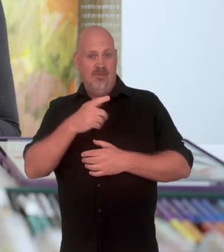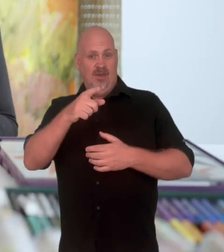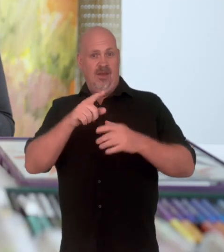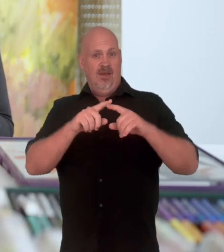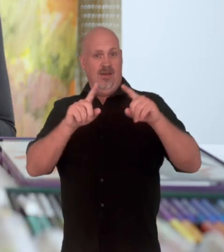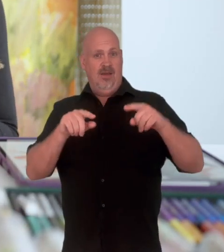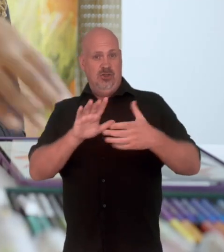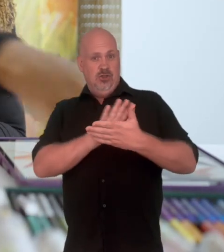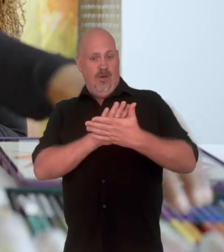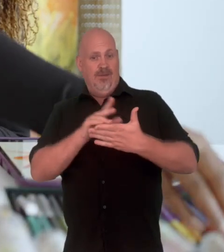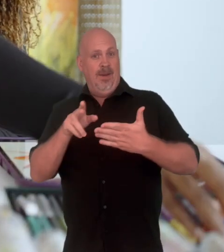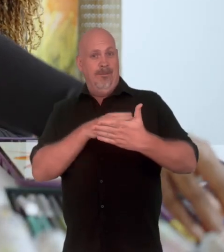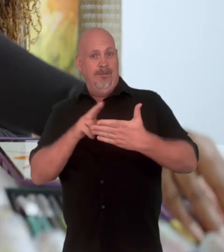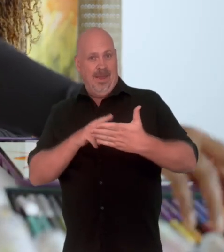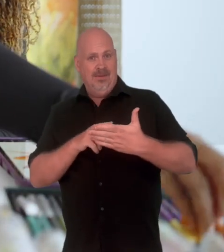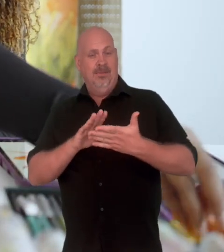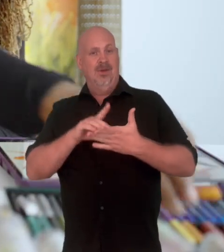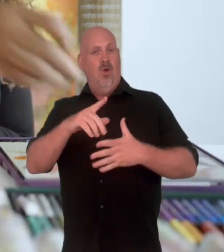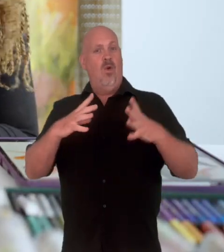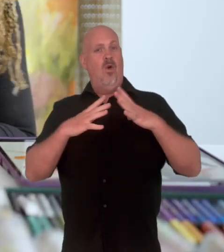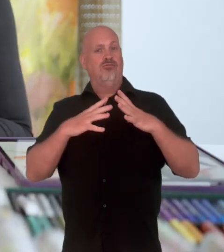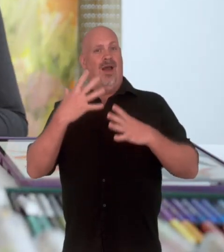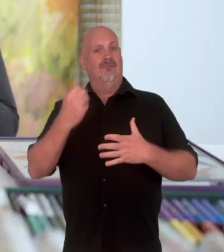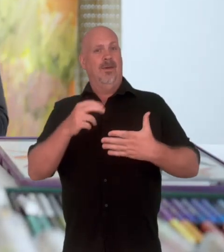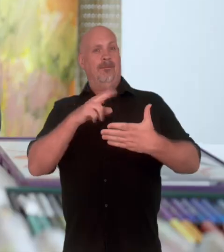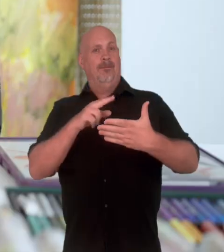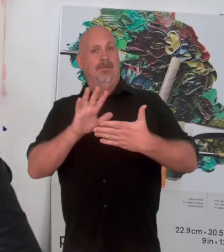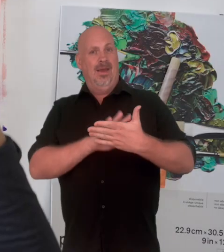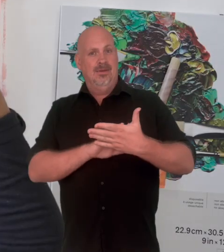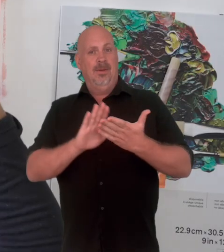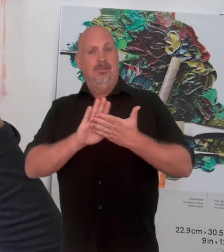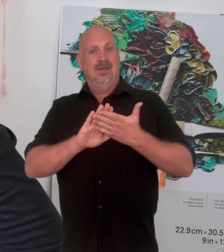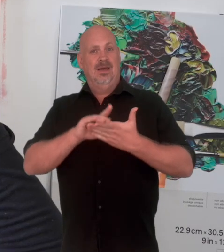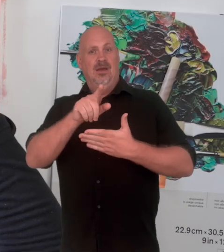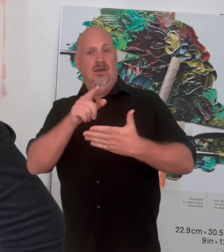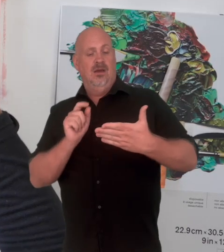you put on it is just adding to it without the pressure.